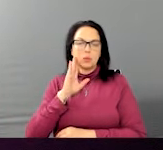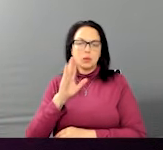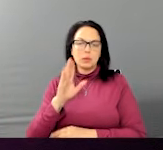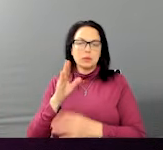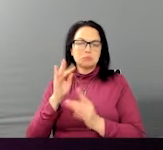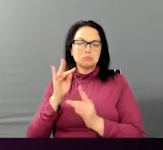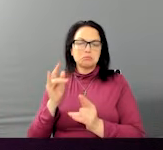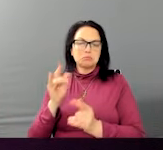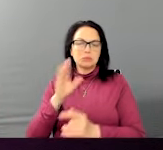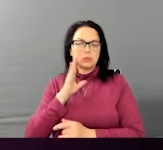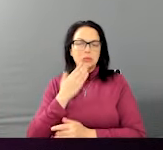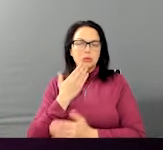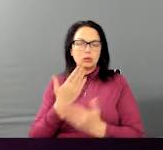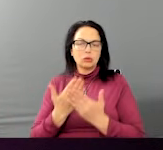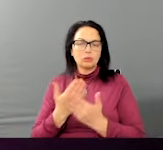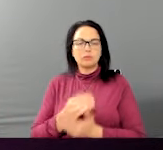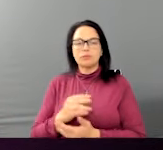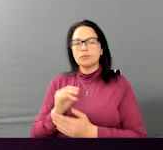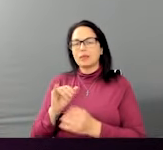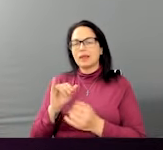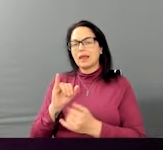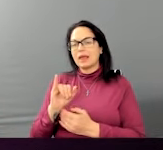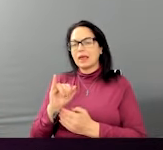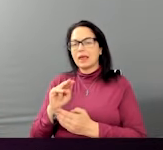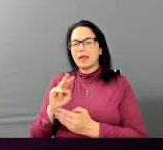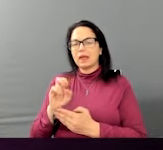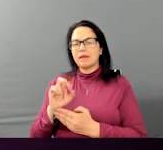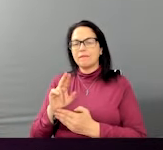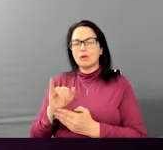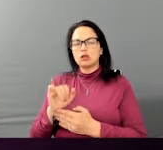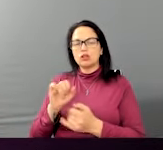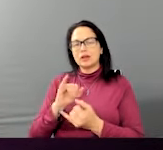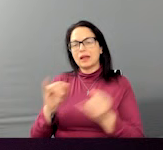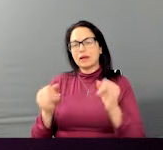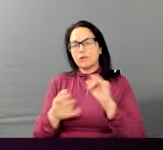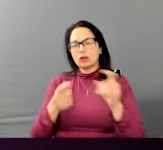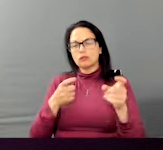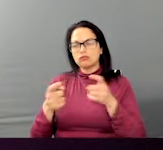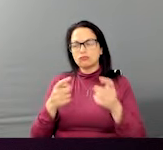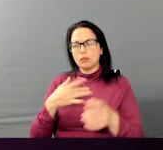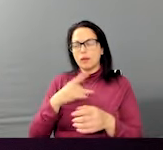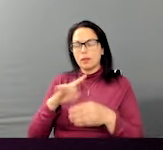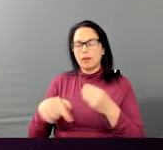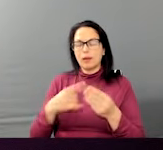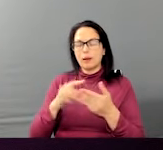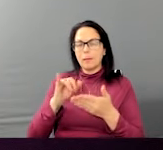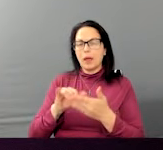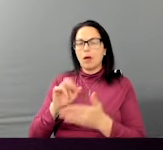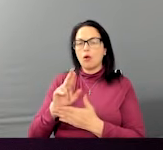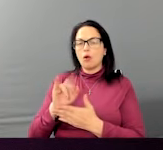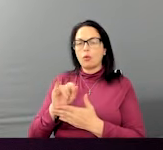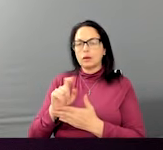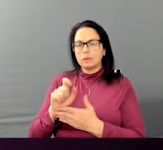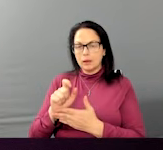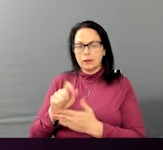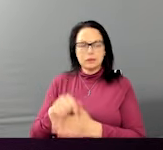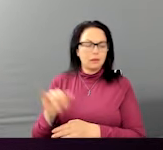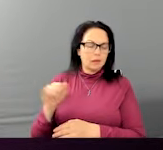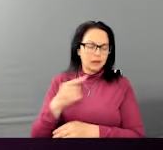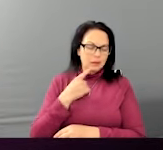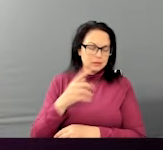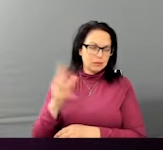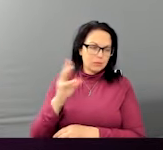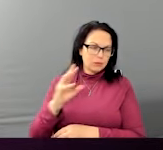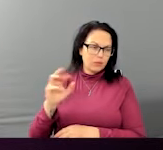Inversion of a control is another cool thing that I really like about Remix. And so that is, like I mentioned before, like Remix will